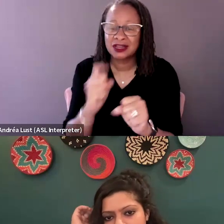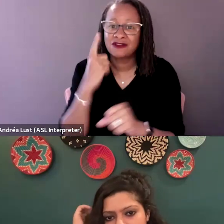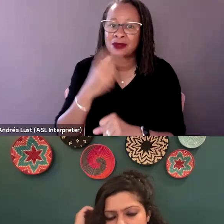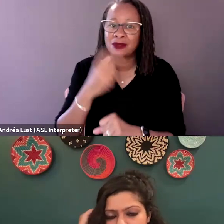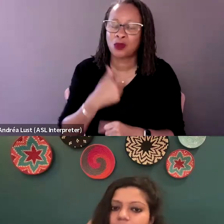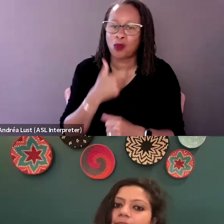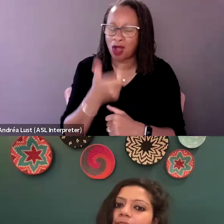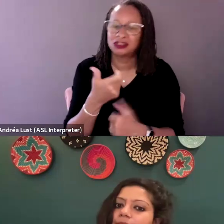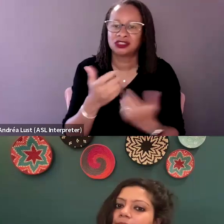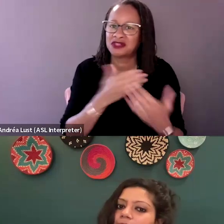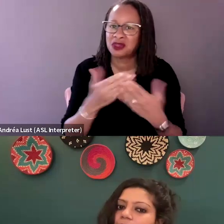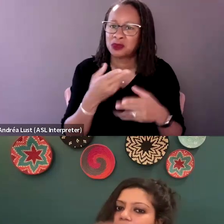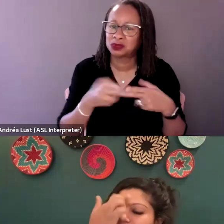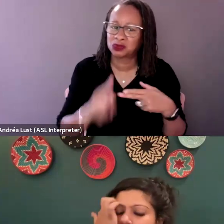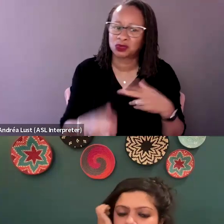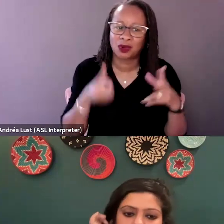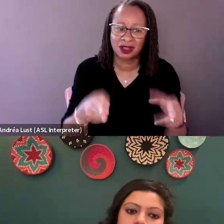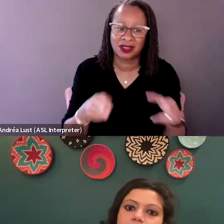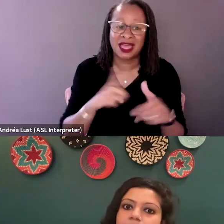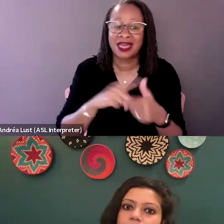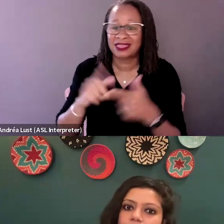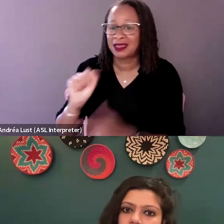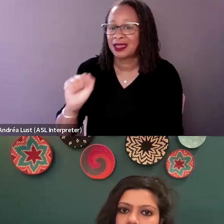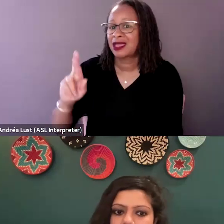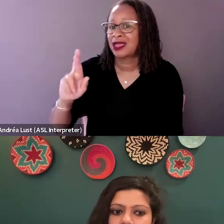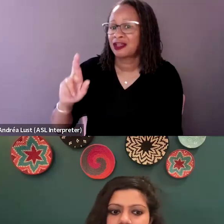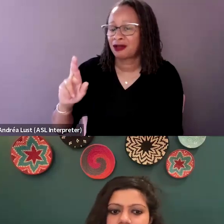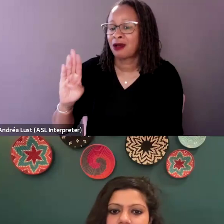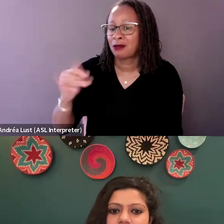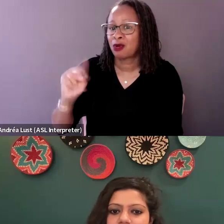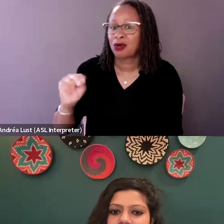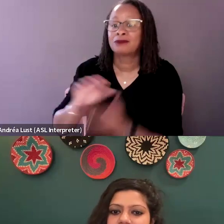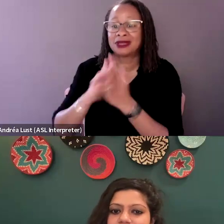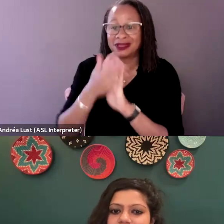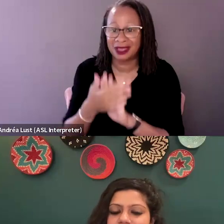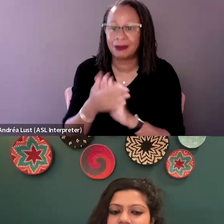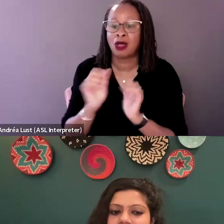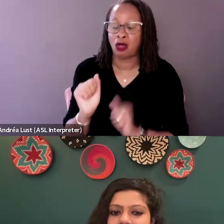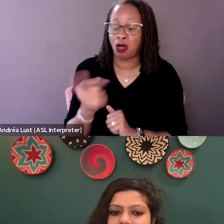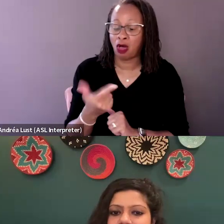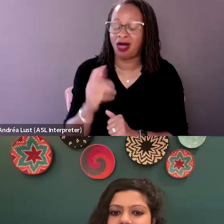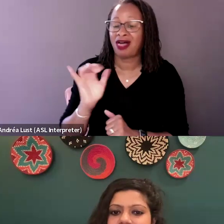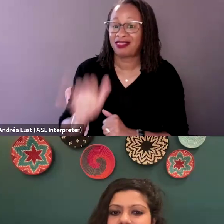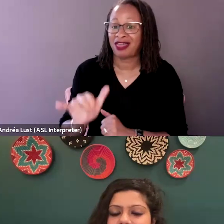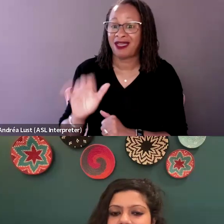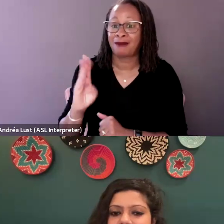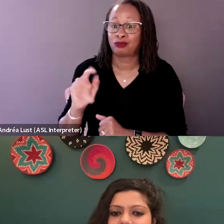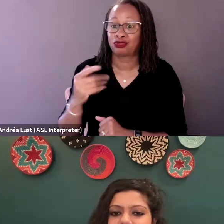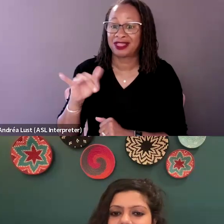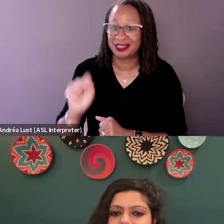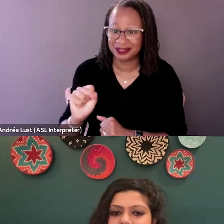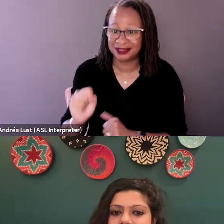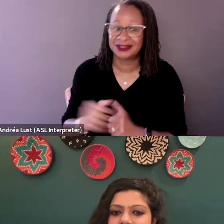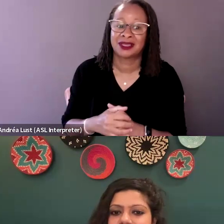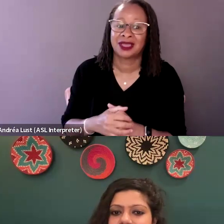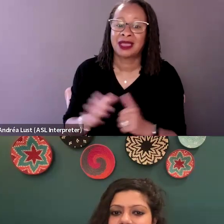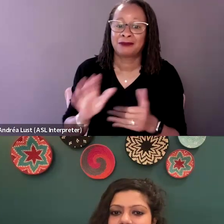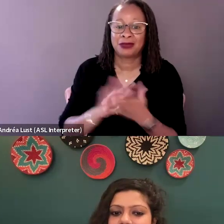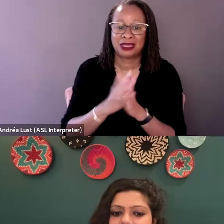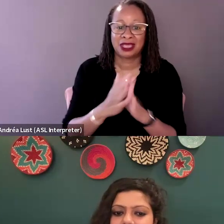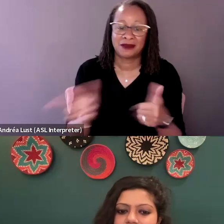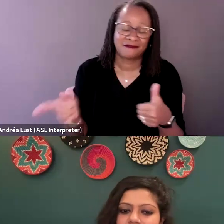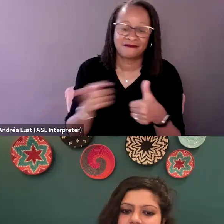by Shaunak's worldview. It was like a deceptively ordinary topic, but the depth to which Shauna carried it with him,